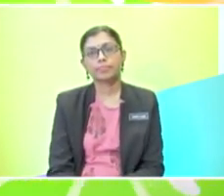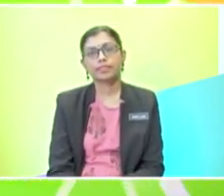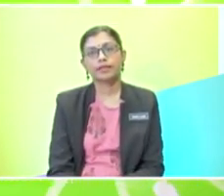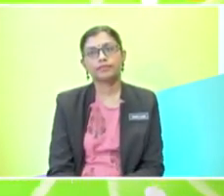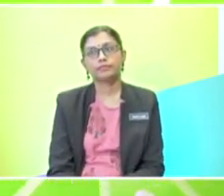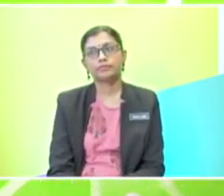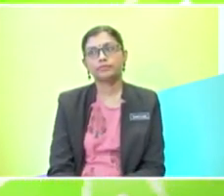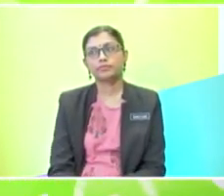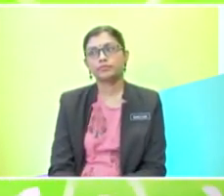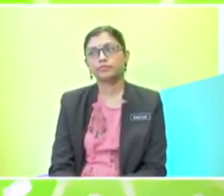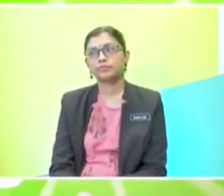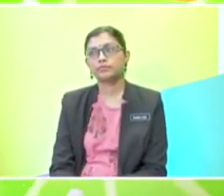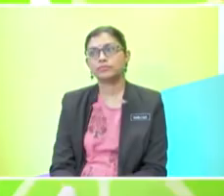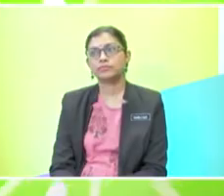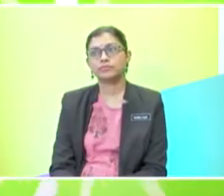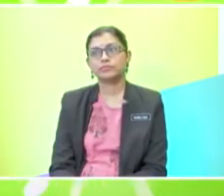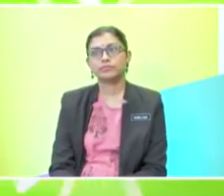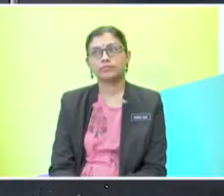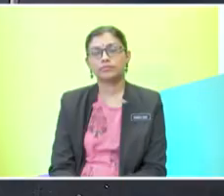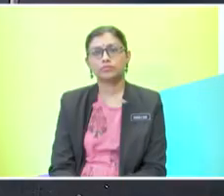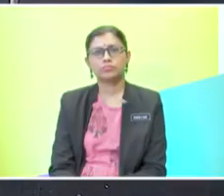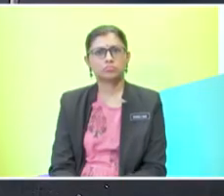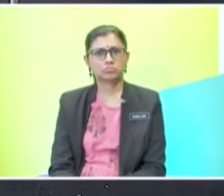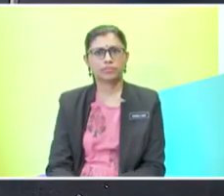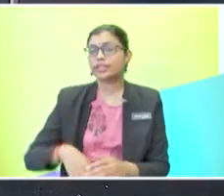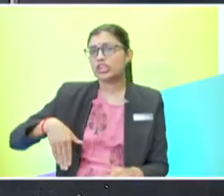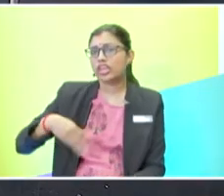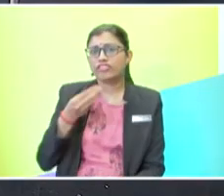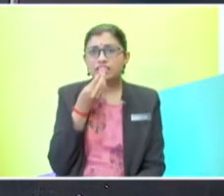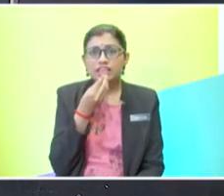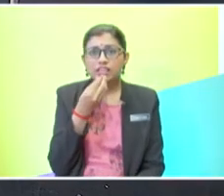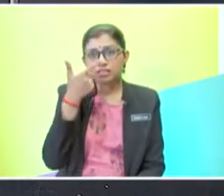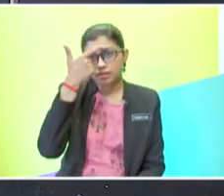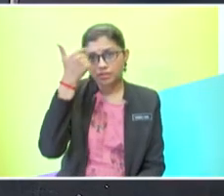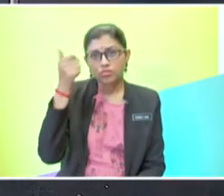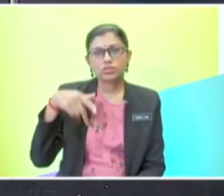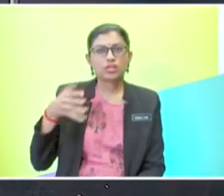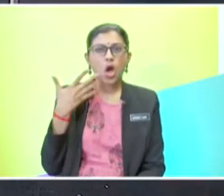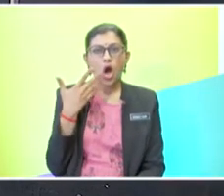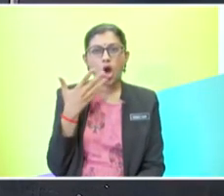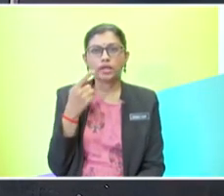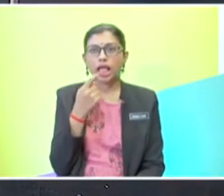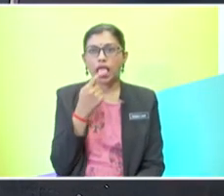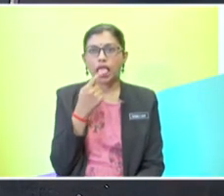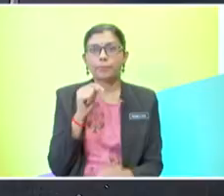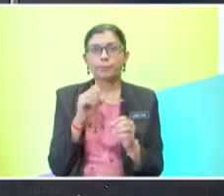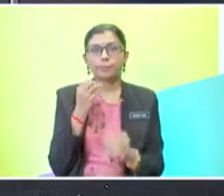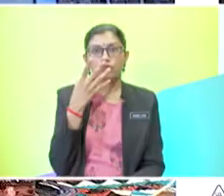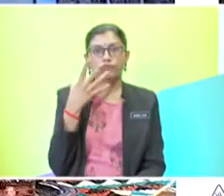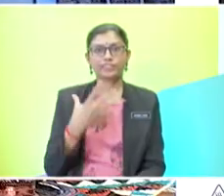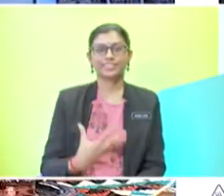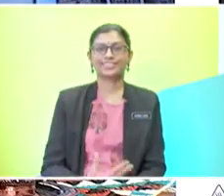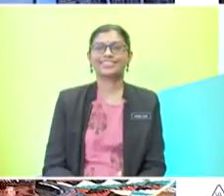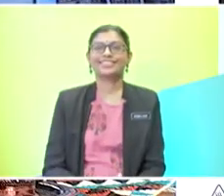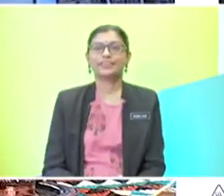you tasted it? I think it's still a bit too hot right now. I wouldn't want to burn my tongue, or else I won't be able to taste. Yes. But so for